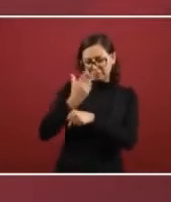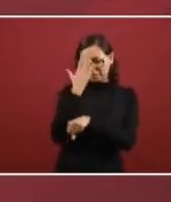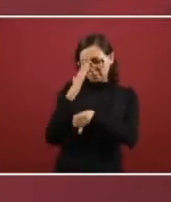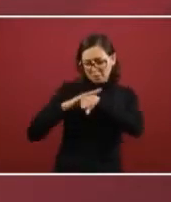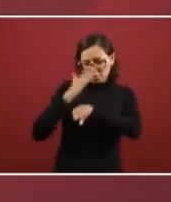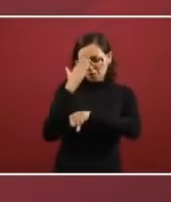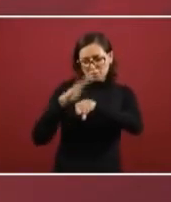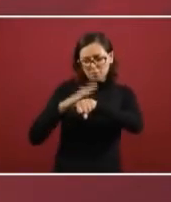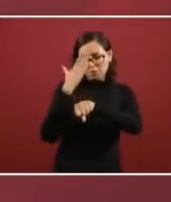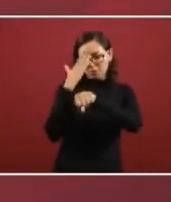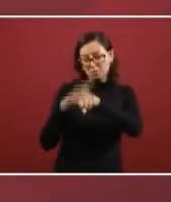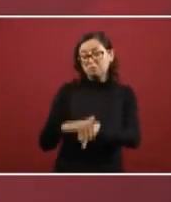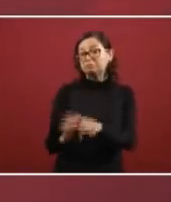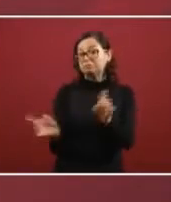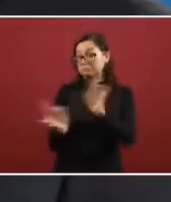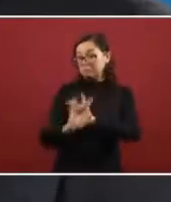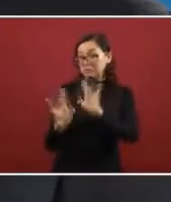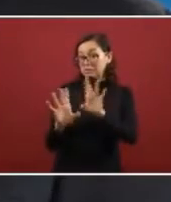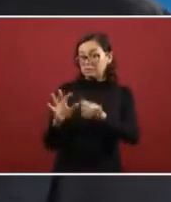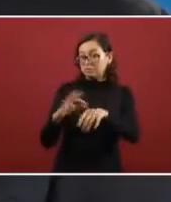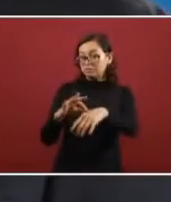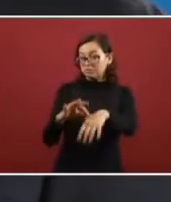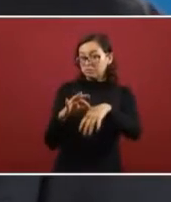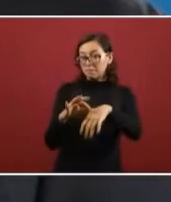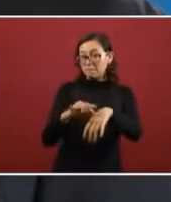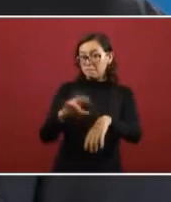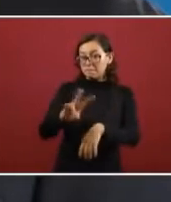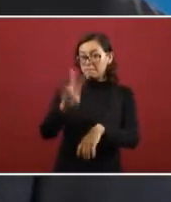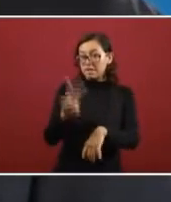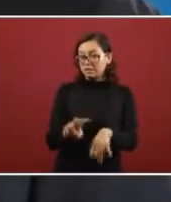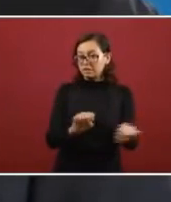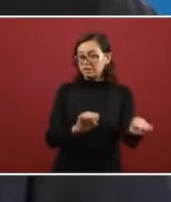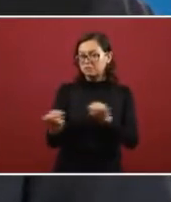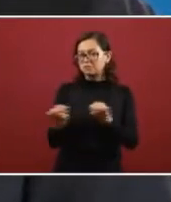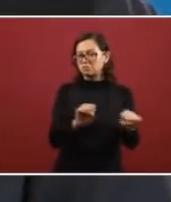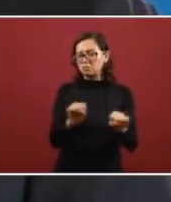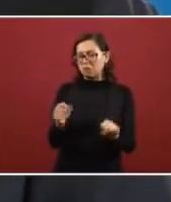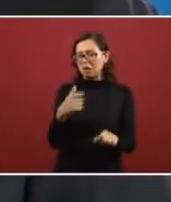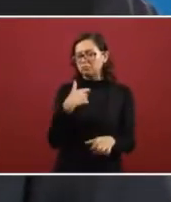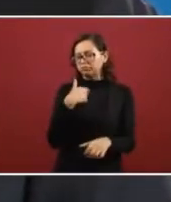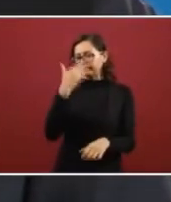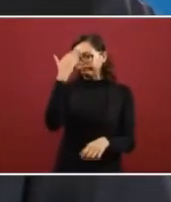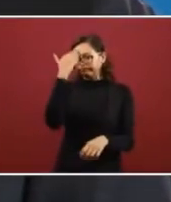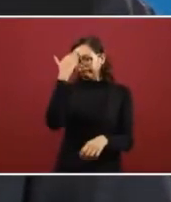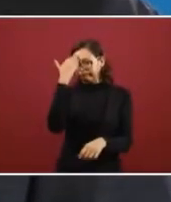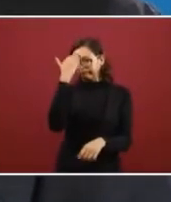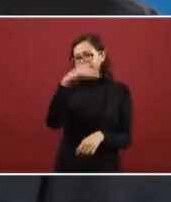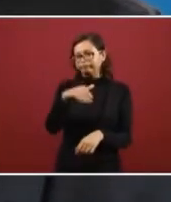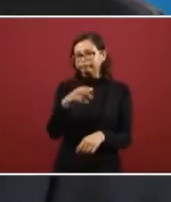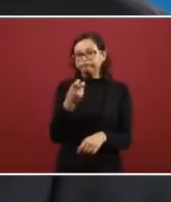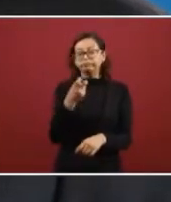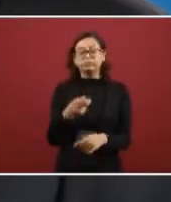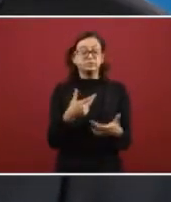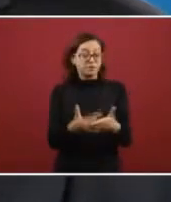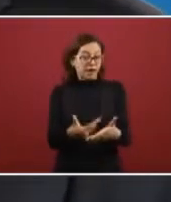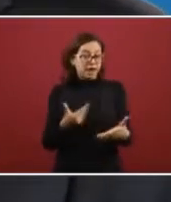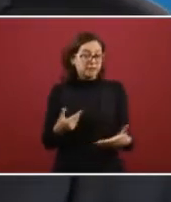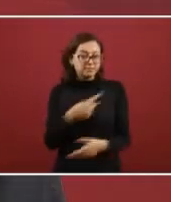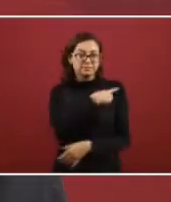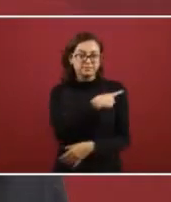to kind of give an example and execute what you would have to do in case you had an earthquake activity